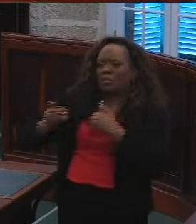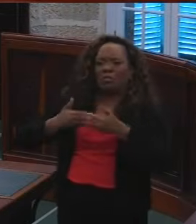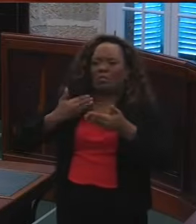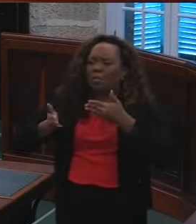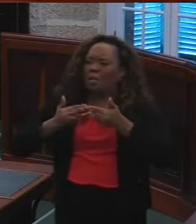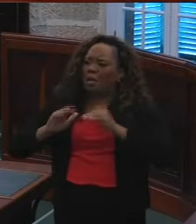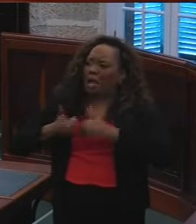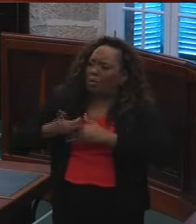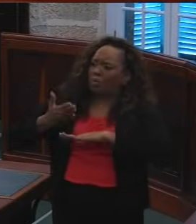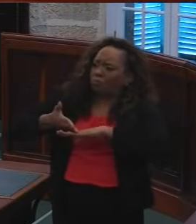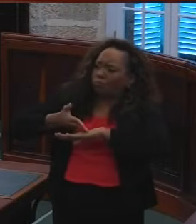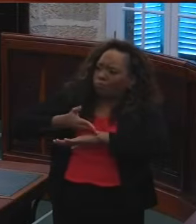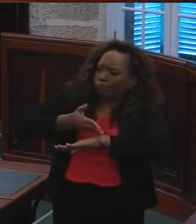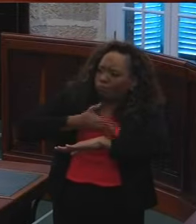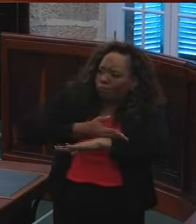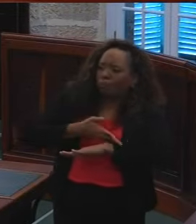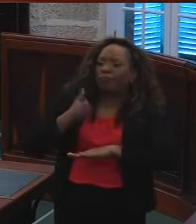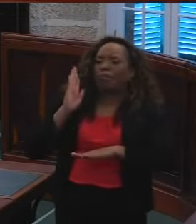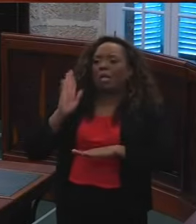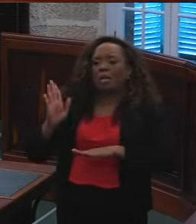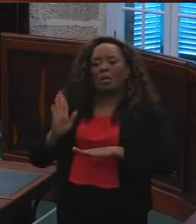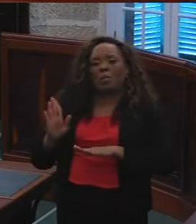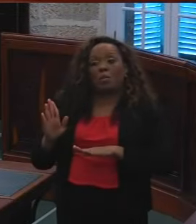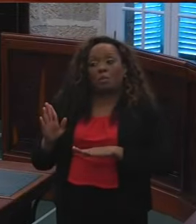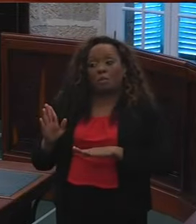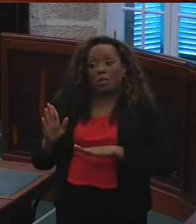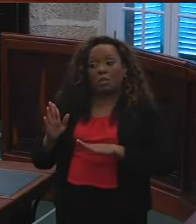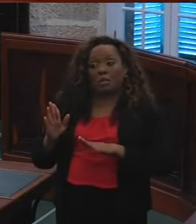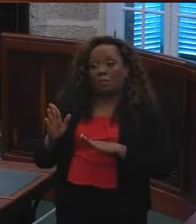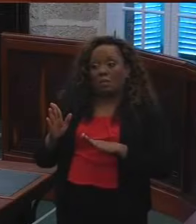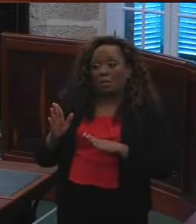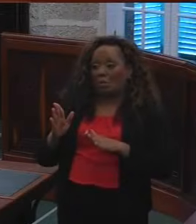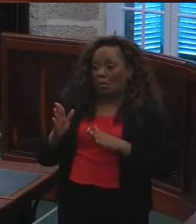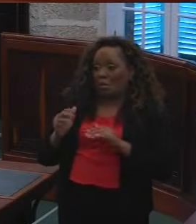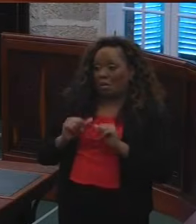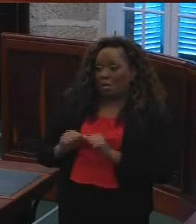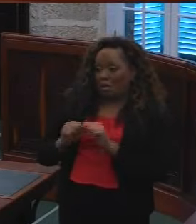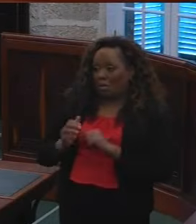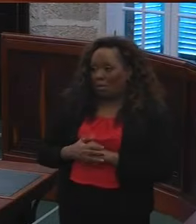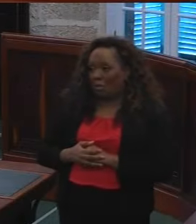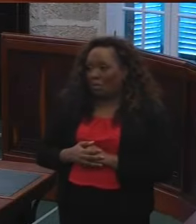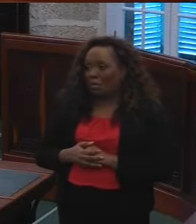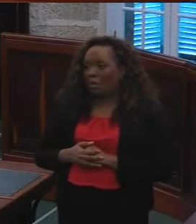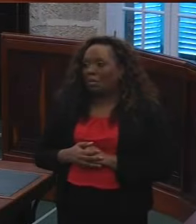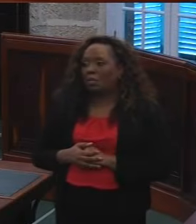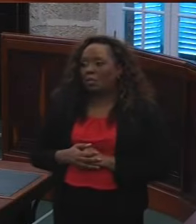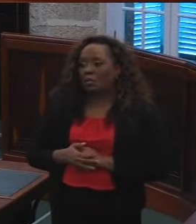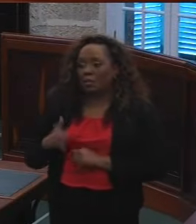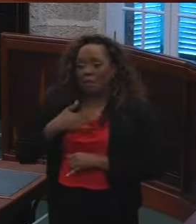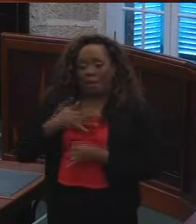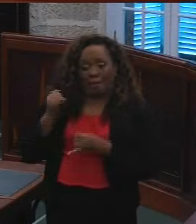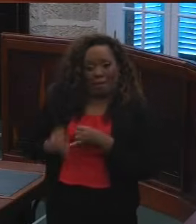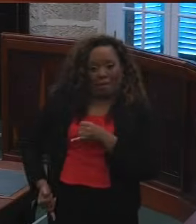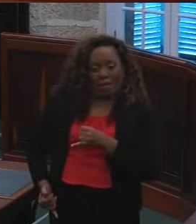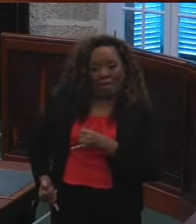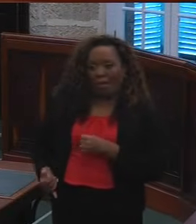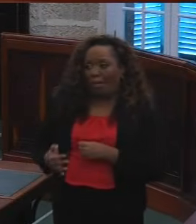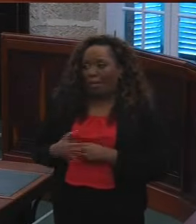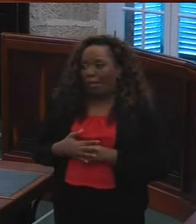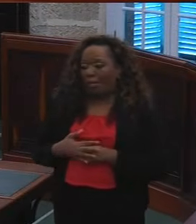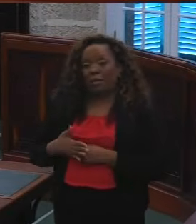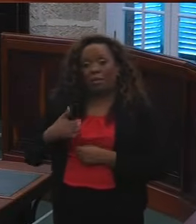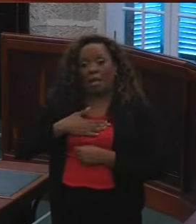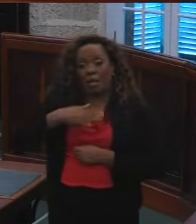efficiency of delivery to people, Mr. Speaker, sir. So I go back to this bill as I close. My view is